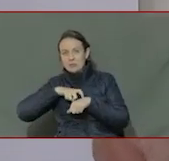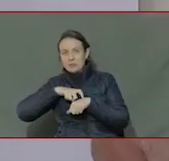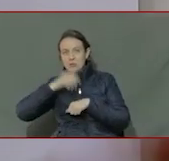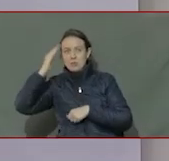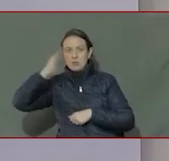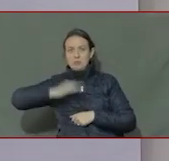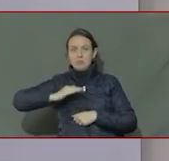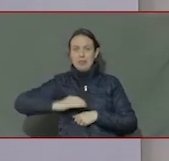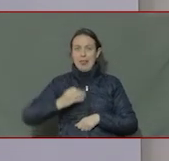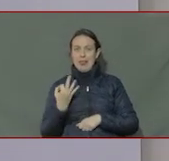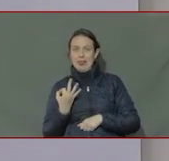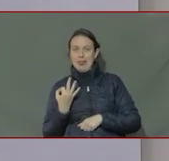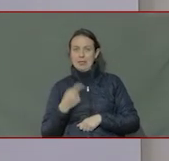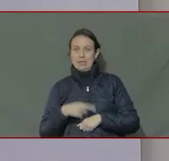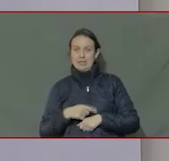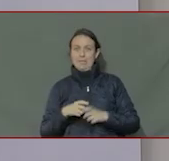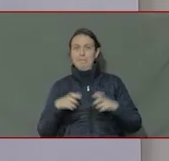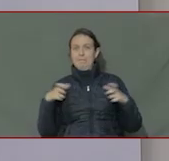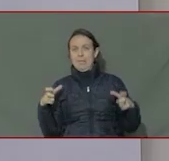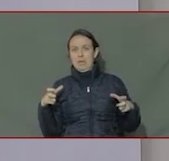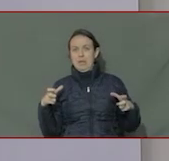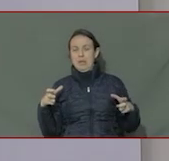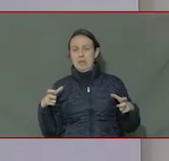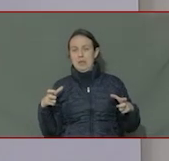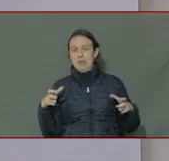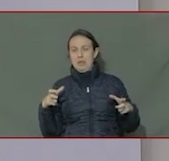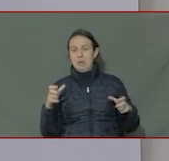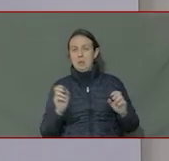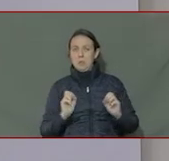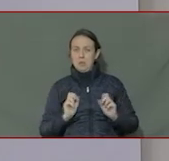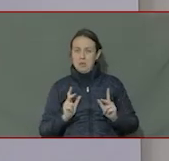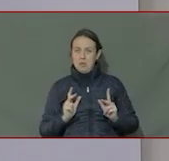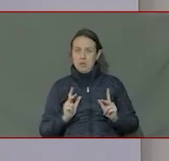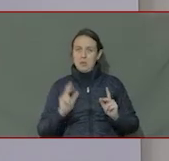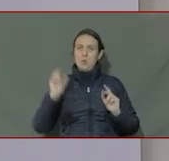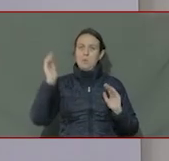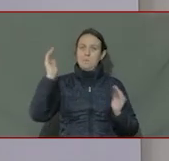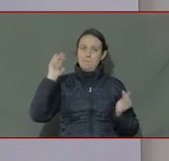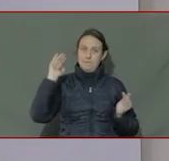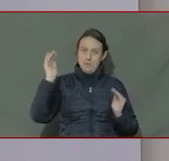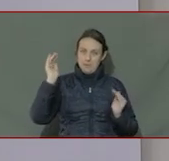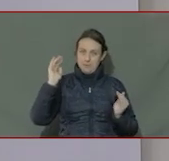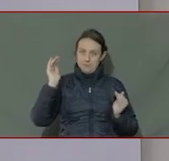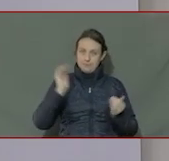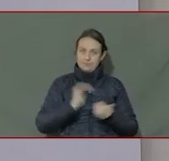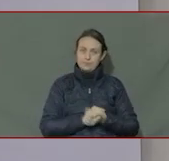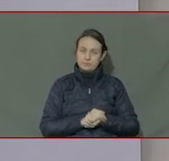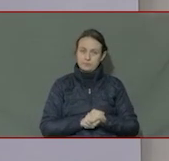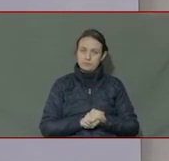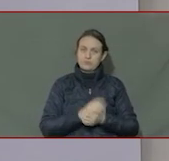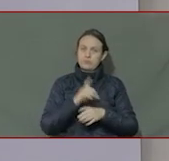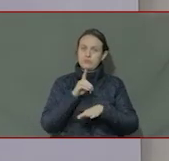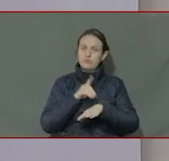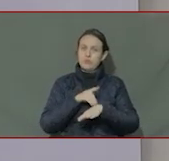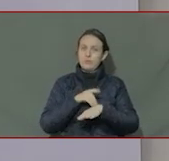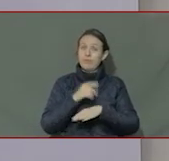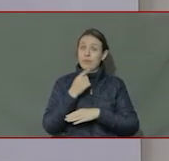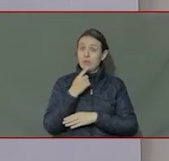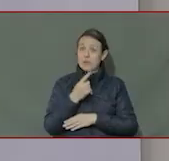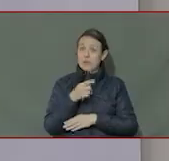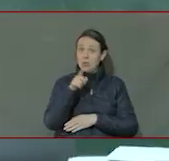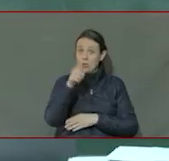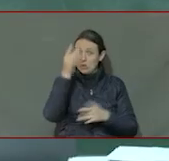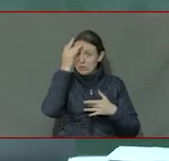meals were bigger. He had a bigger plate of food. Now it's real that doctors recommend that if you suffer from